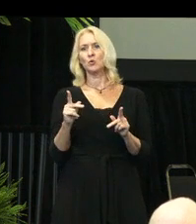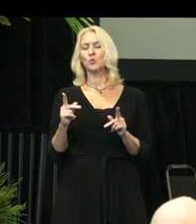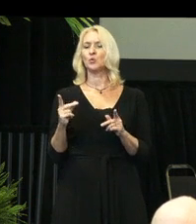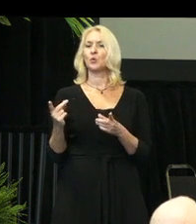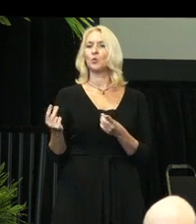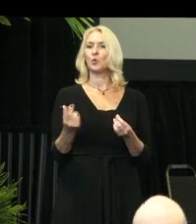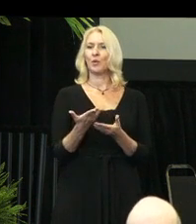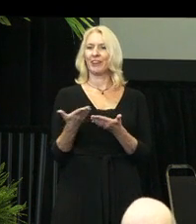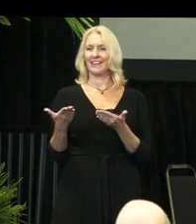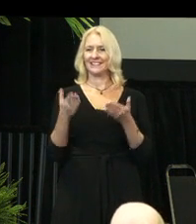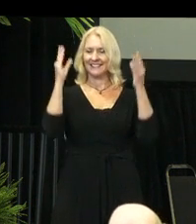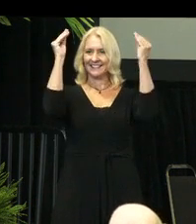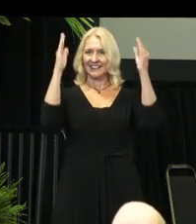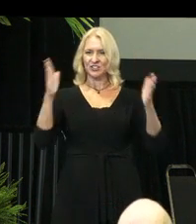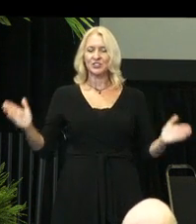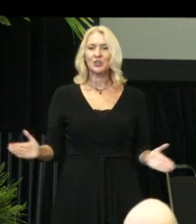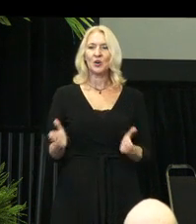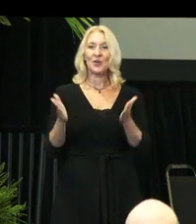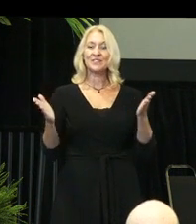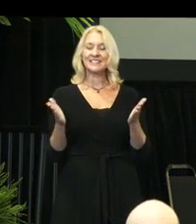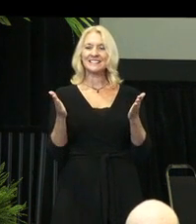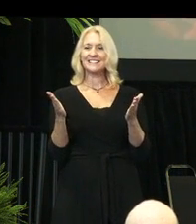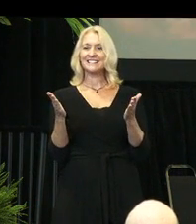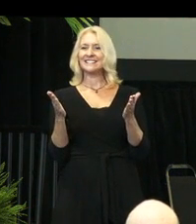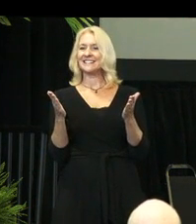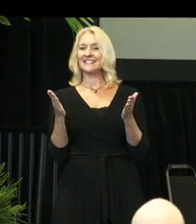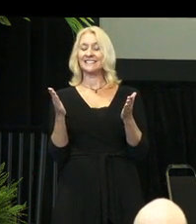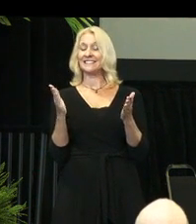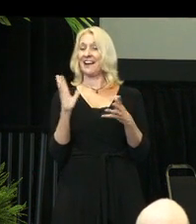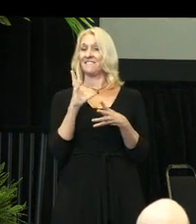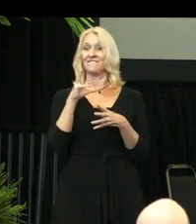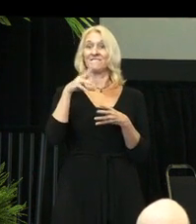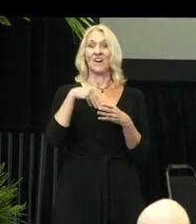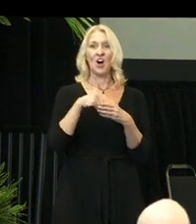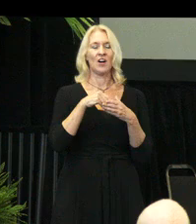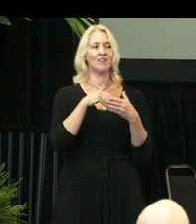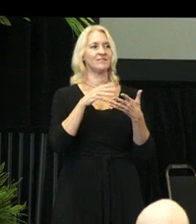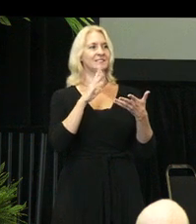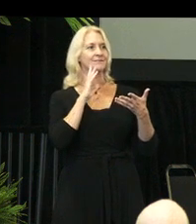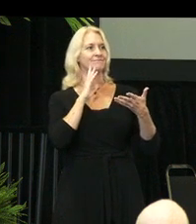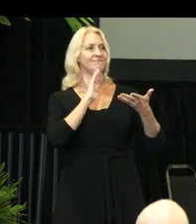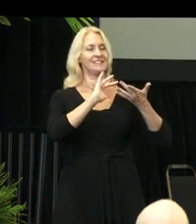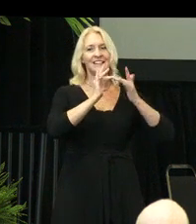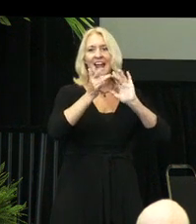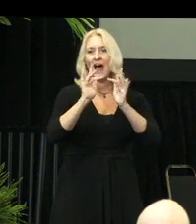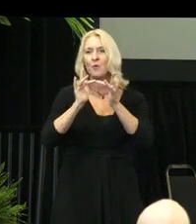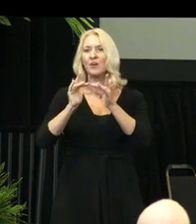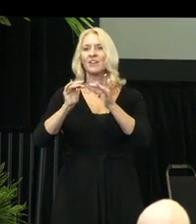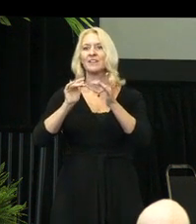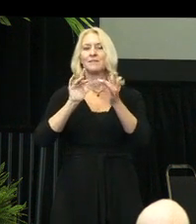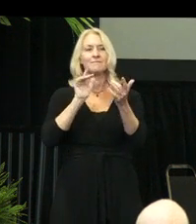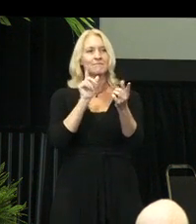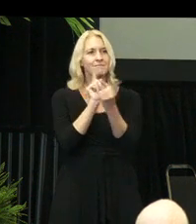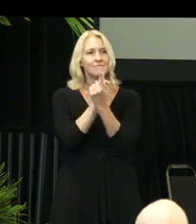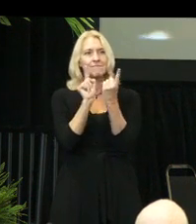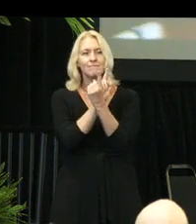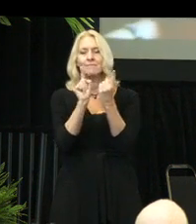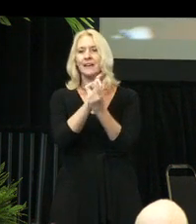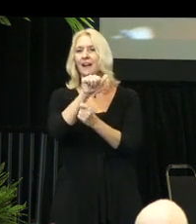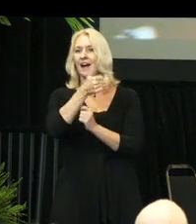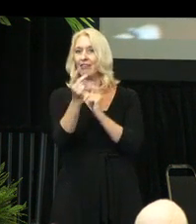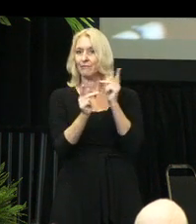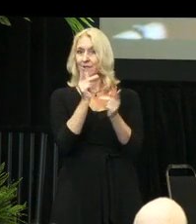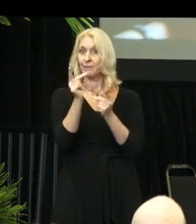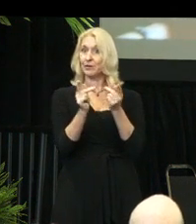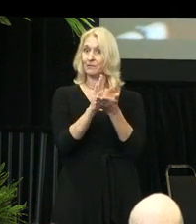my teachers encourage us to get up and actually go out and network and do what we have to do to be successful.